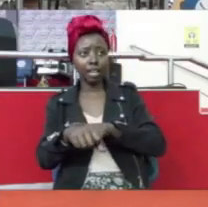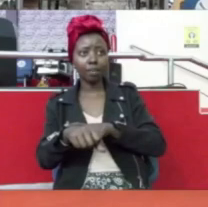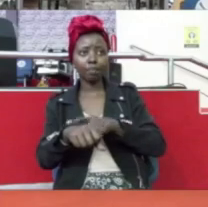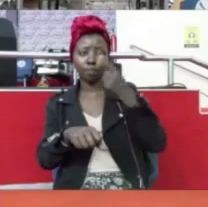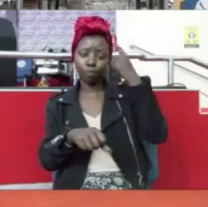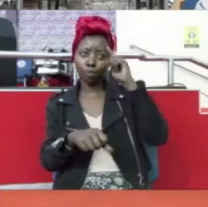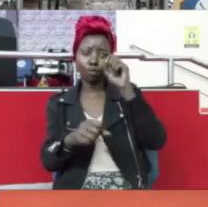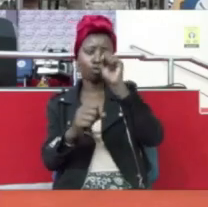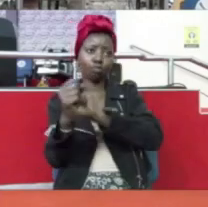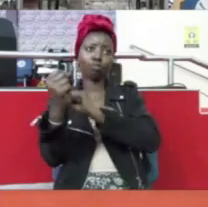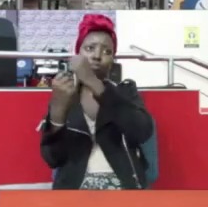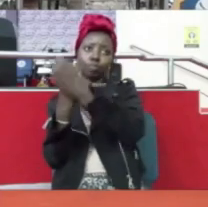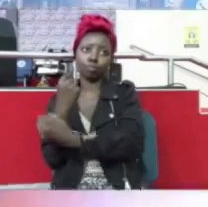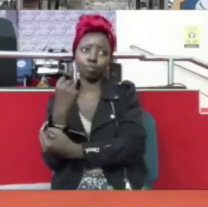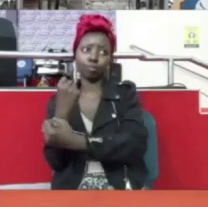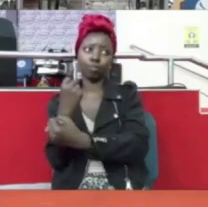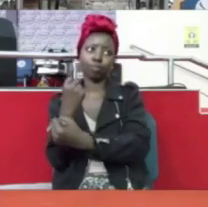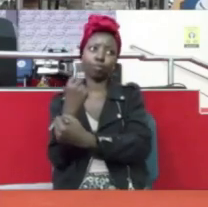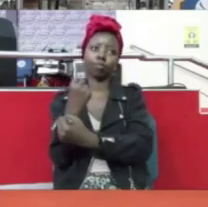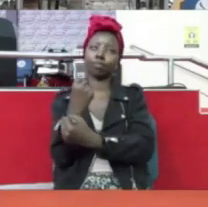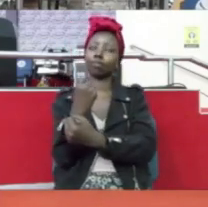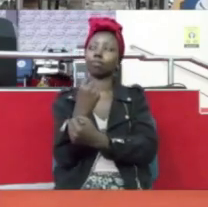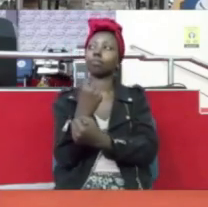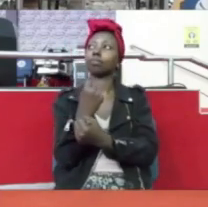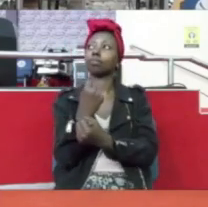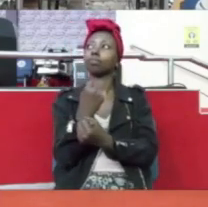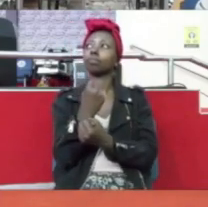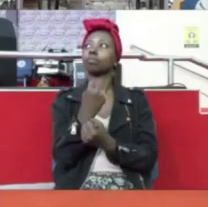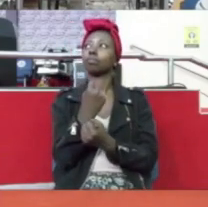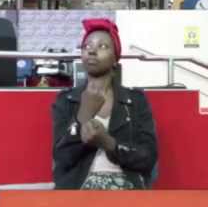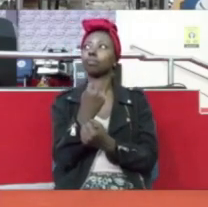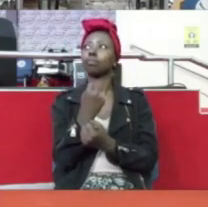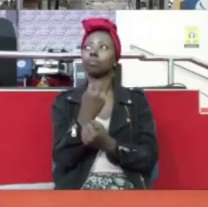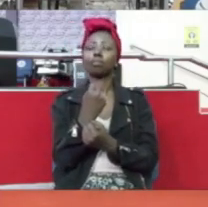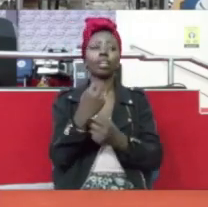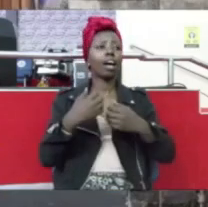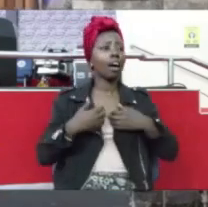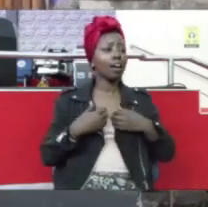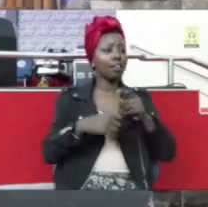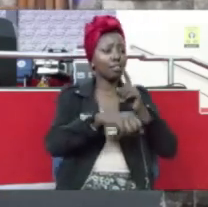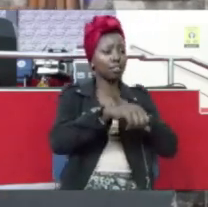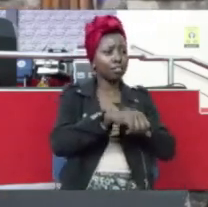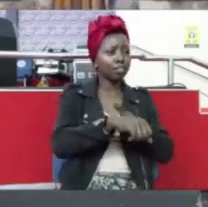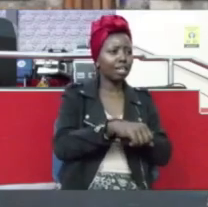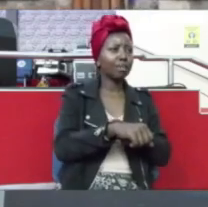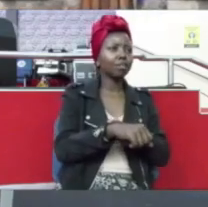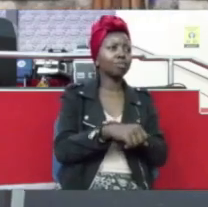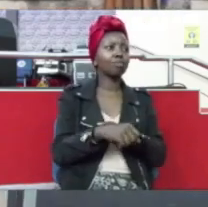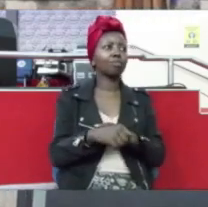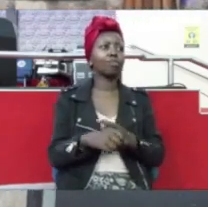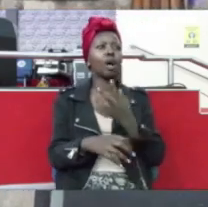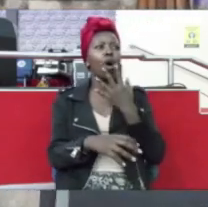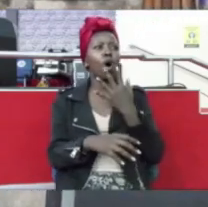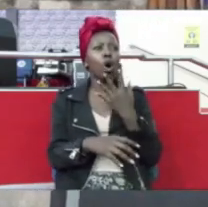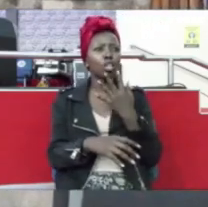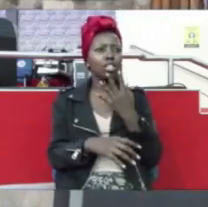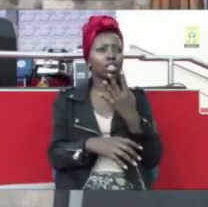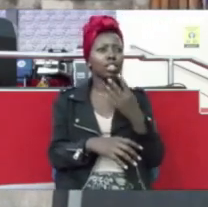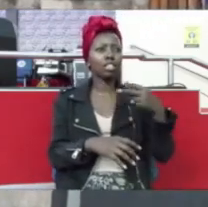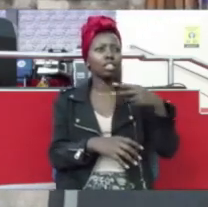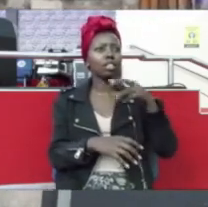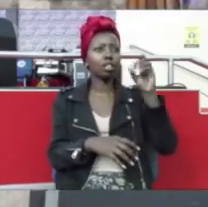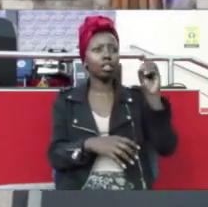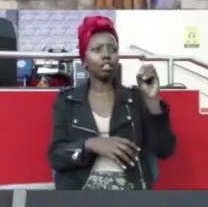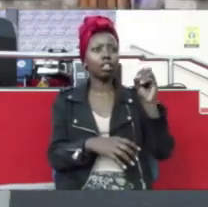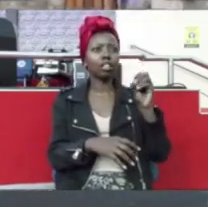time to harvest. Na vile vile kuna wakati wa kuvuna. There's a time when it is hot. Kuna wakati ambapo kuna jua. And there's a